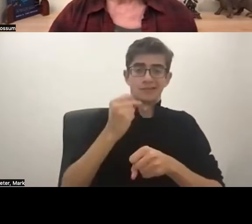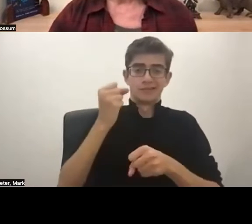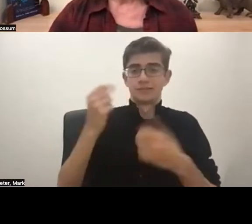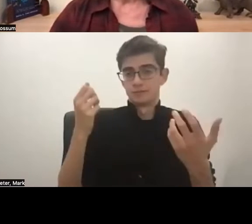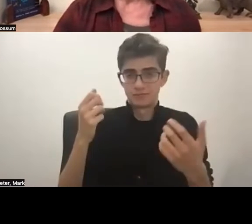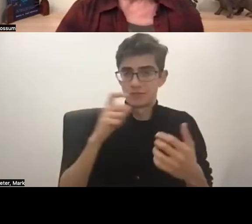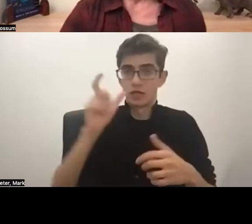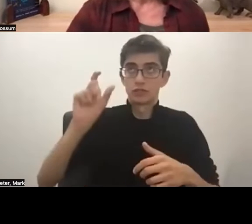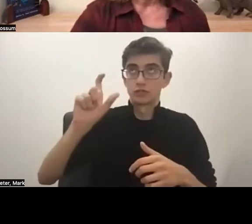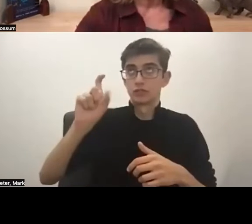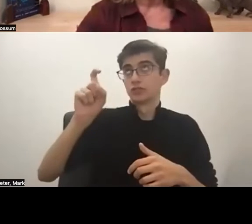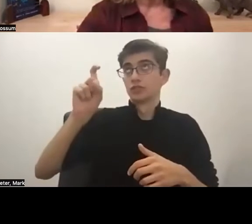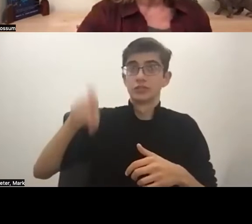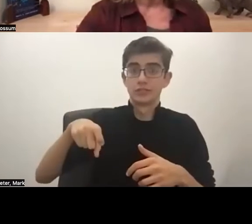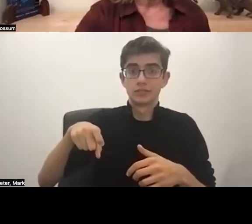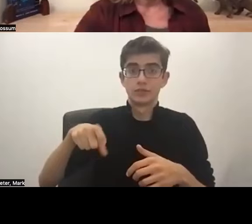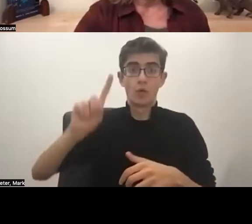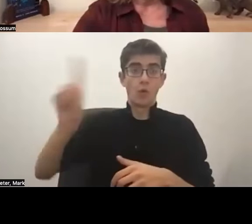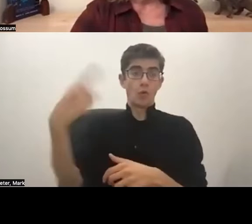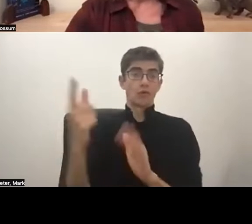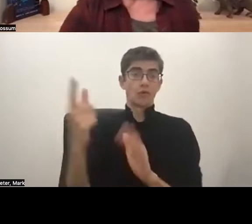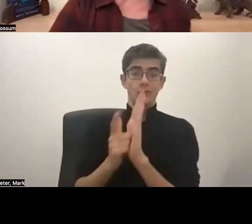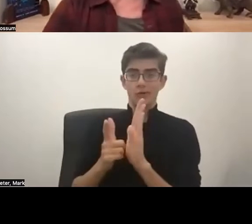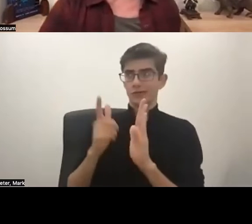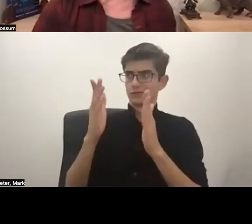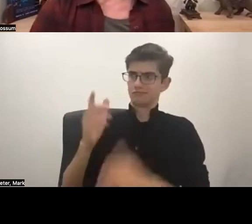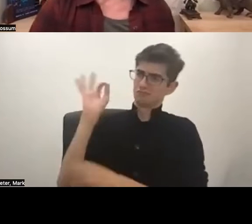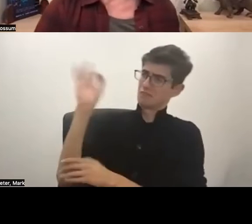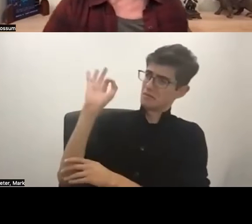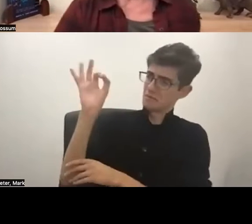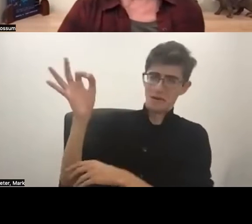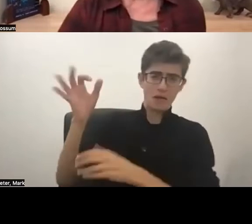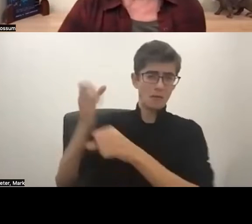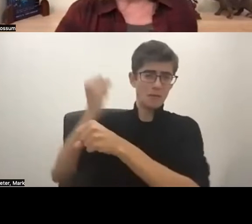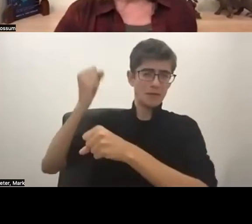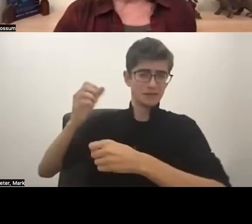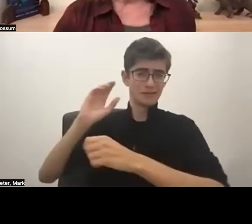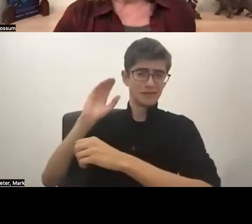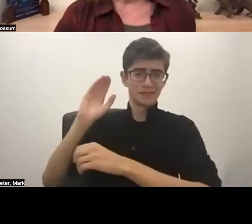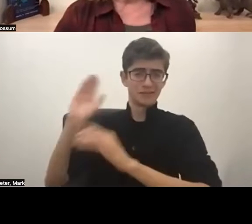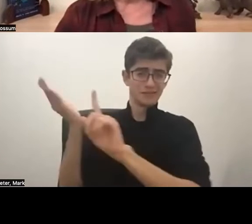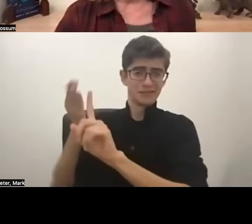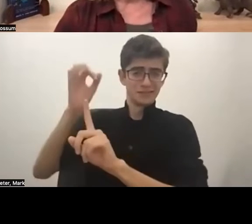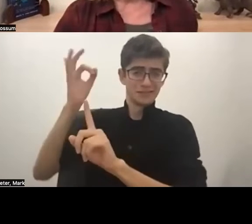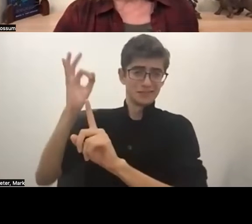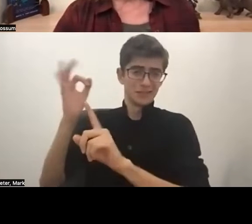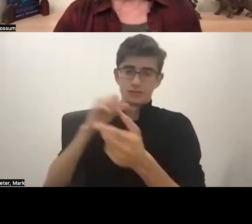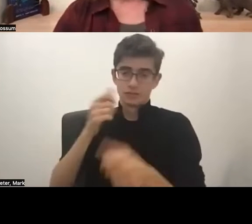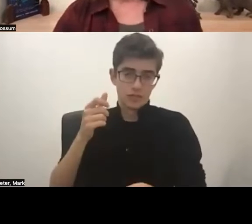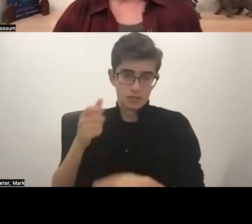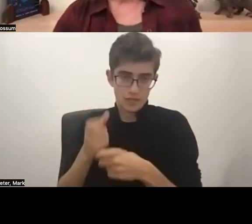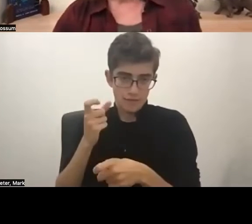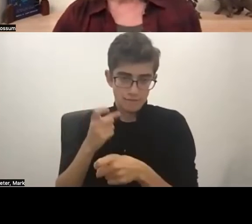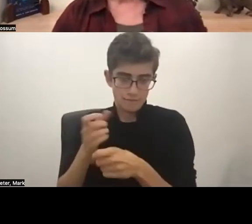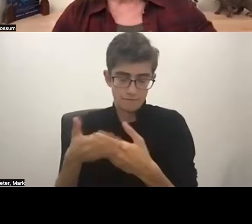to the judges to make these rights real. However, the Environmental Rights Amendment can be a powerful tool in